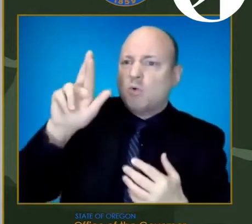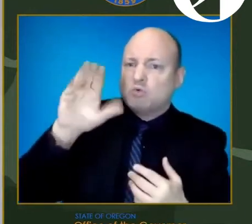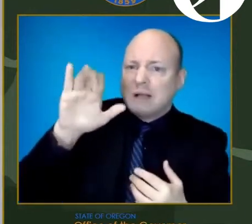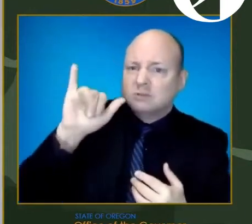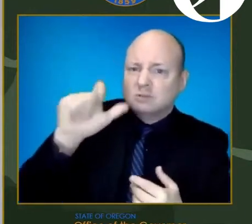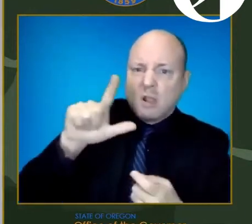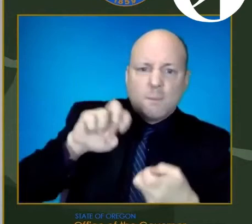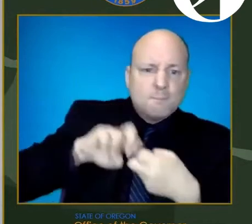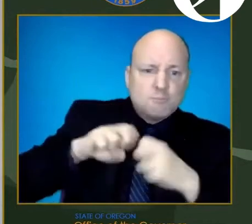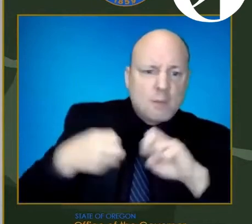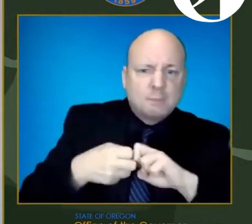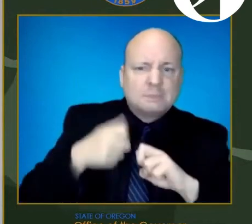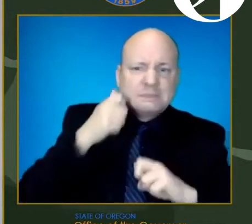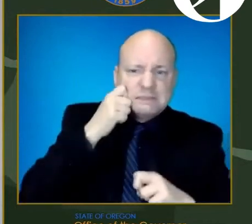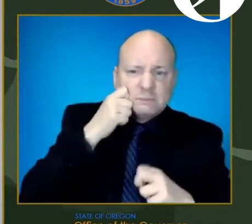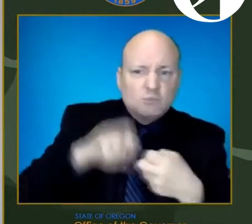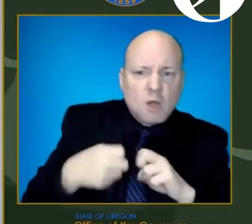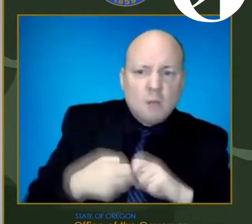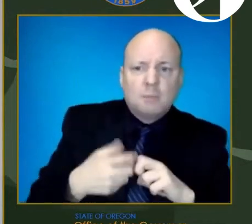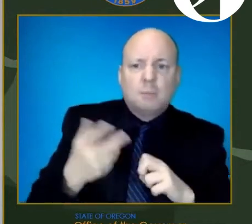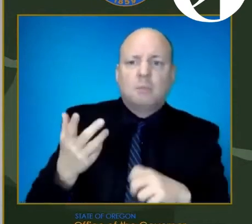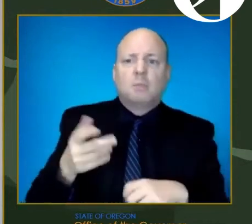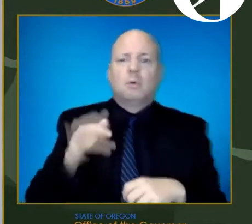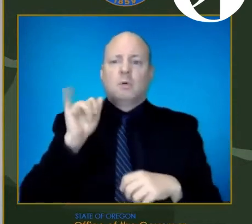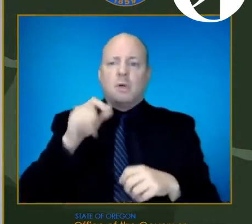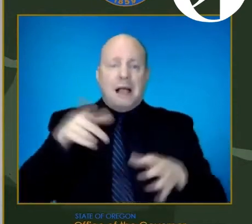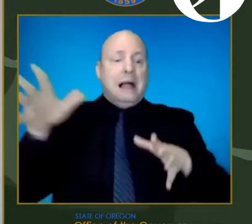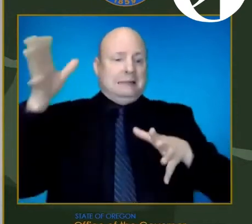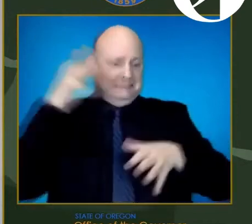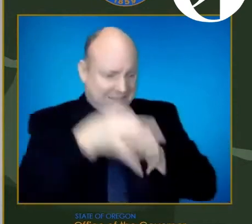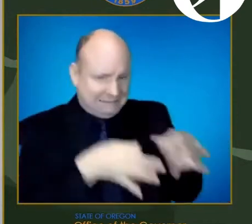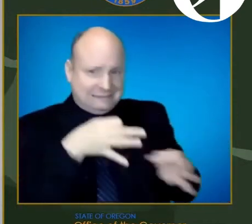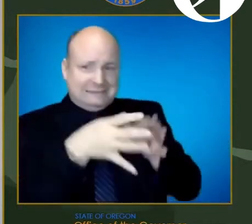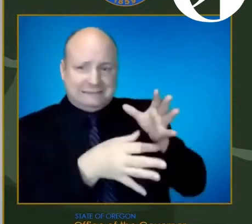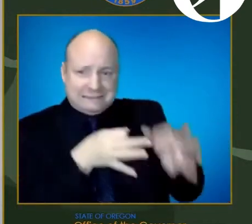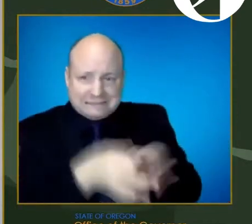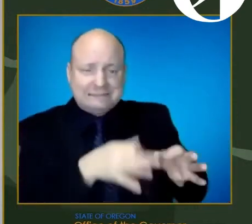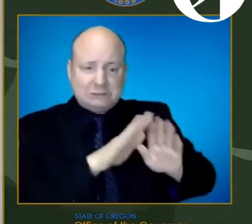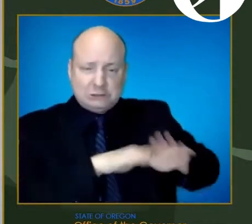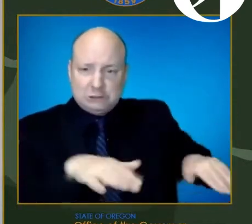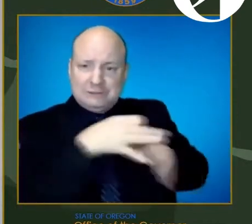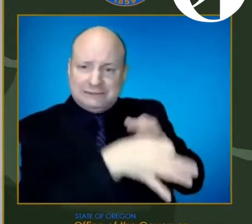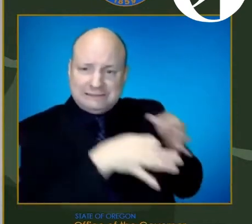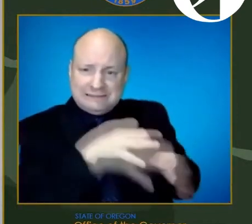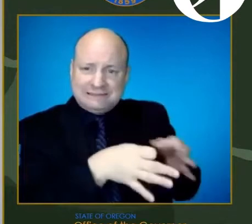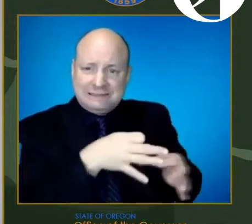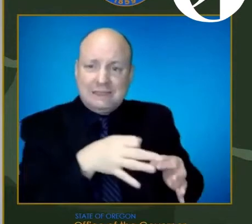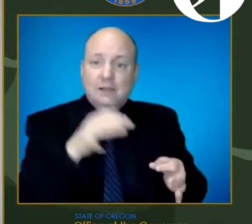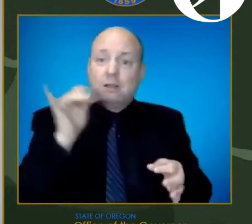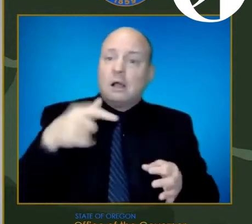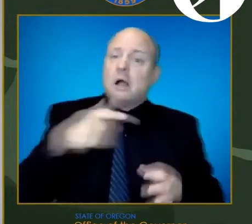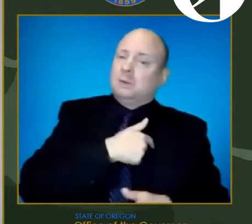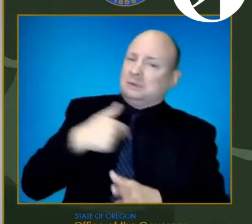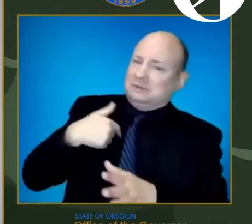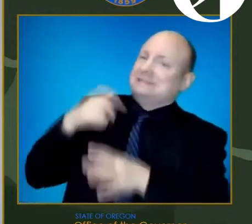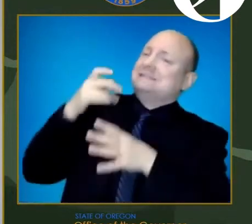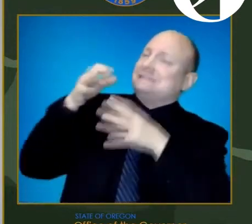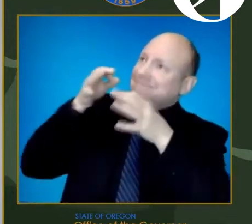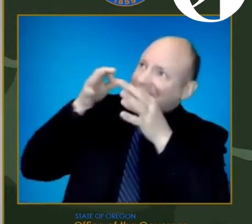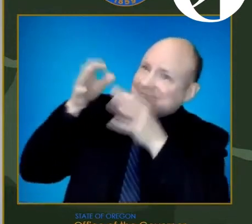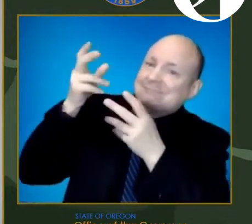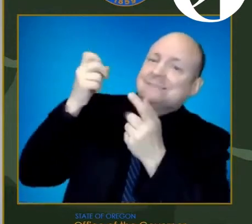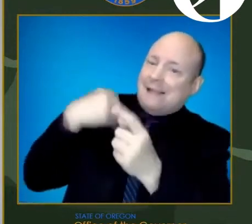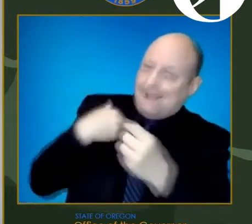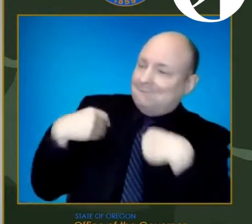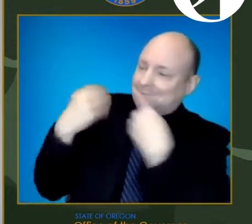really big conversations with families. And so as pediatricians, we try really hard to make sure that families know, some of the vernacular and some of